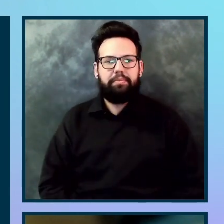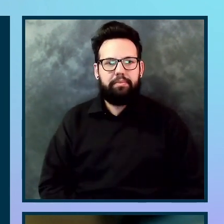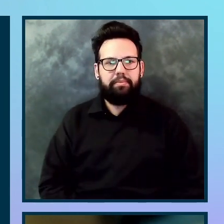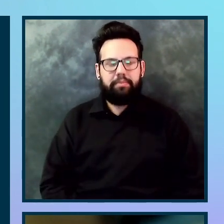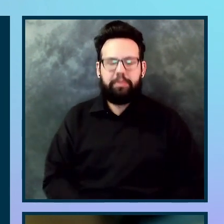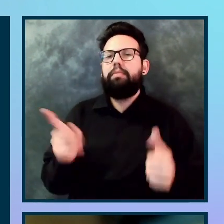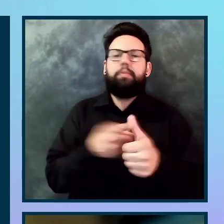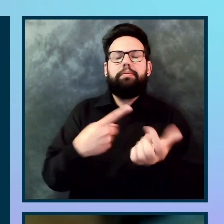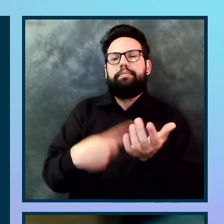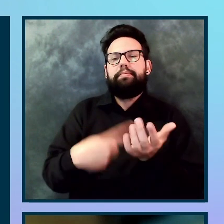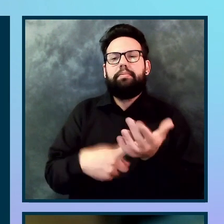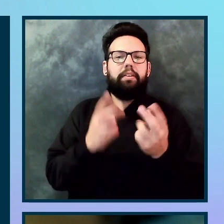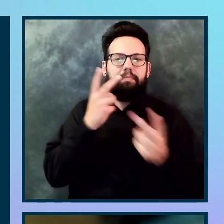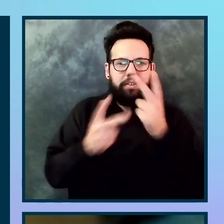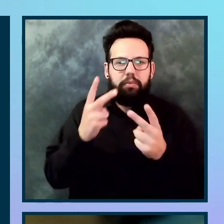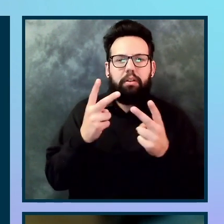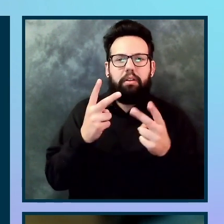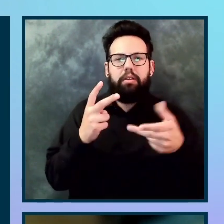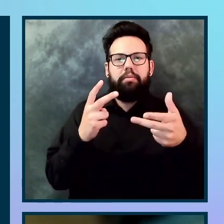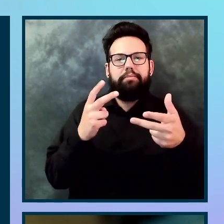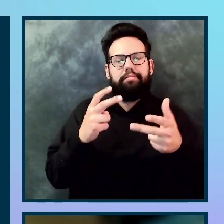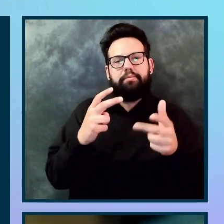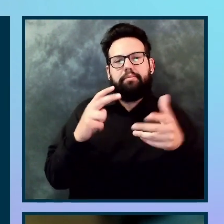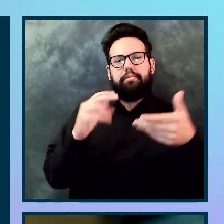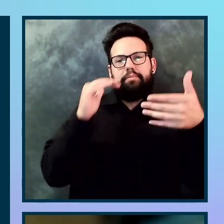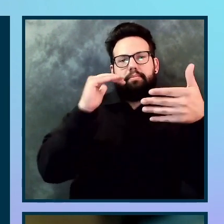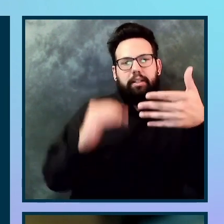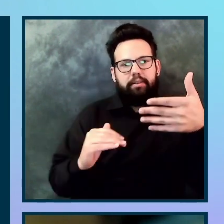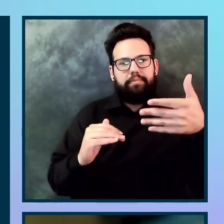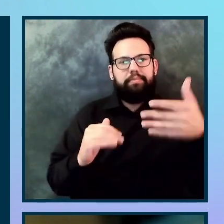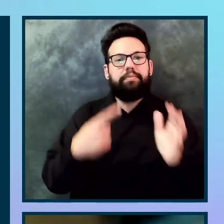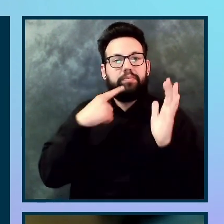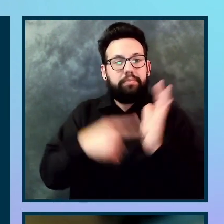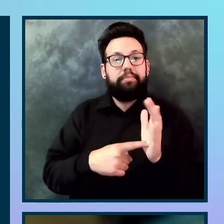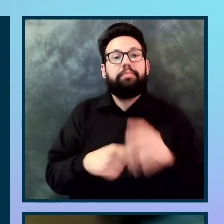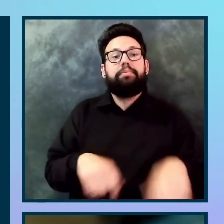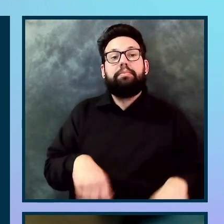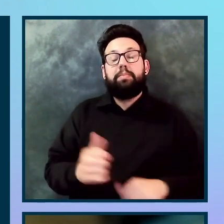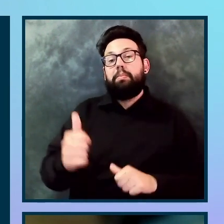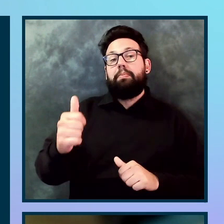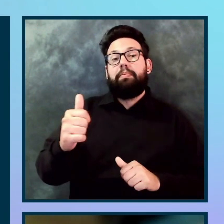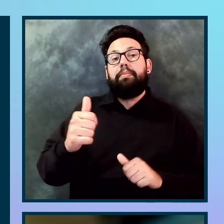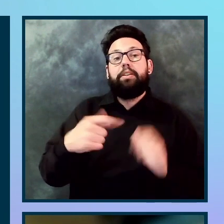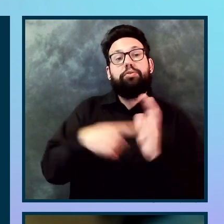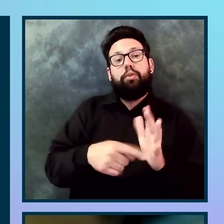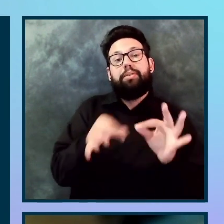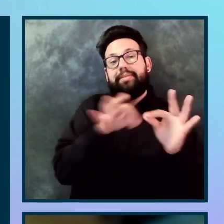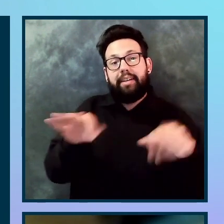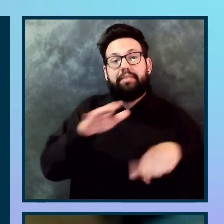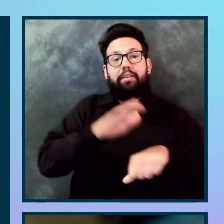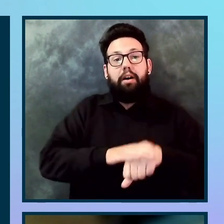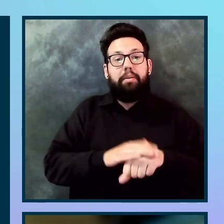first. So some of the things we want to do is like display text on a background and at a suitable distance, no closer than 0.5